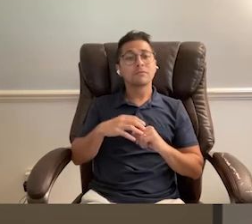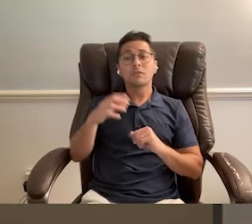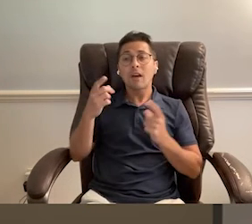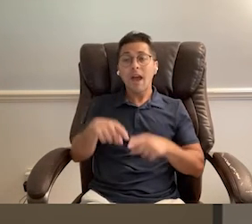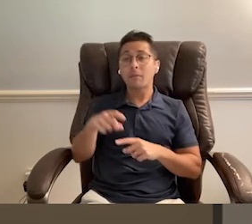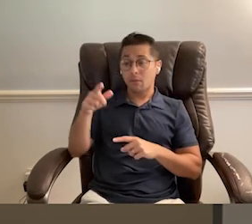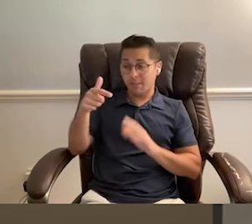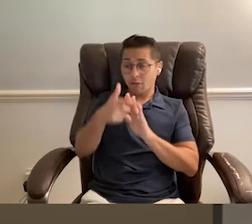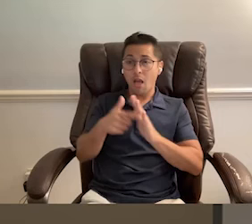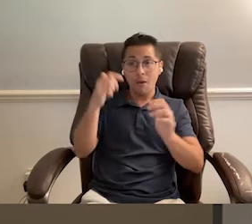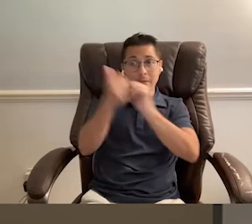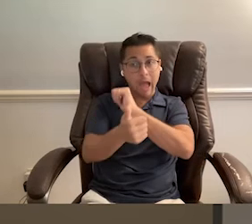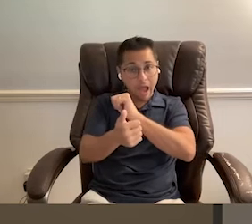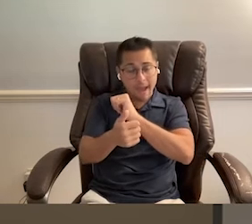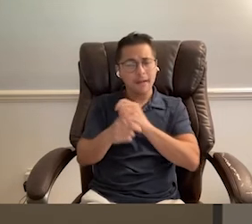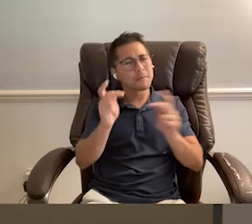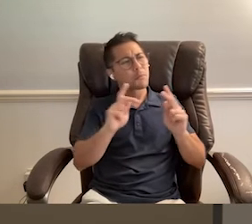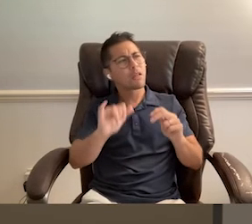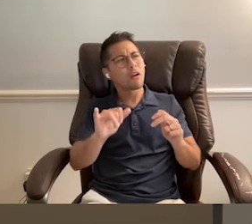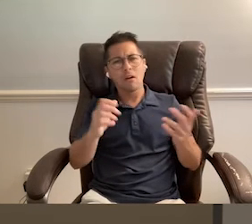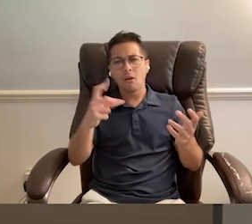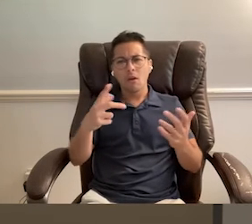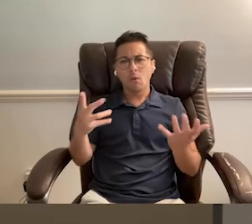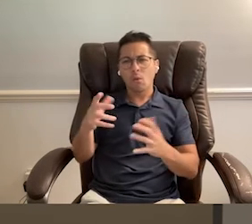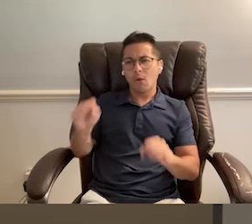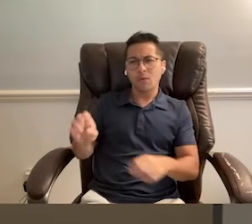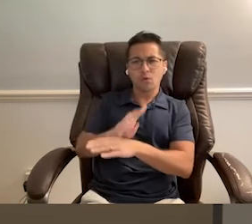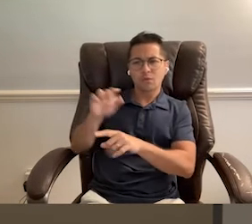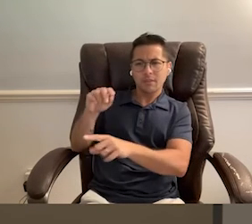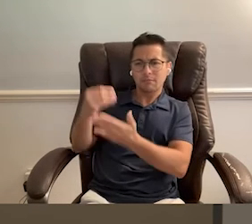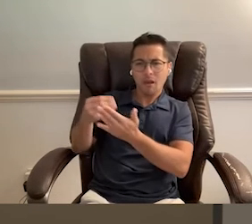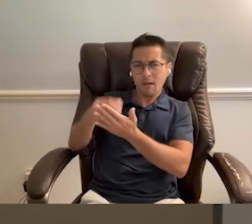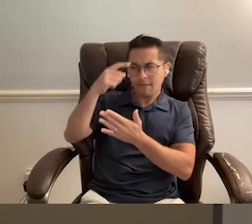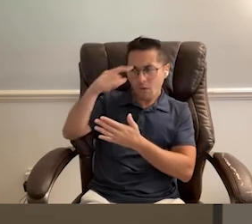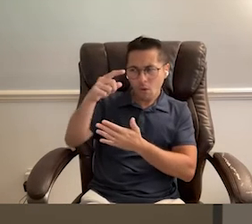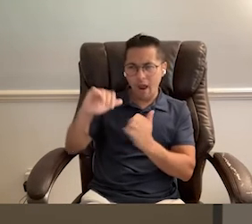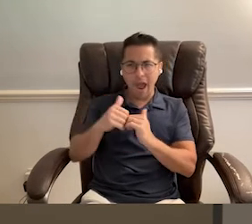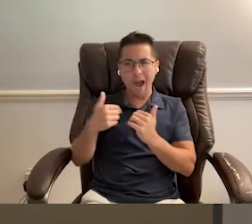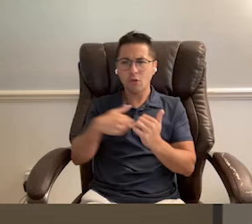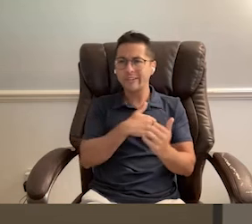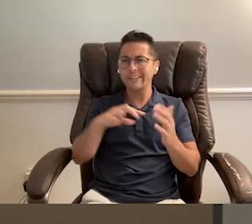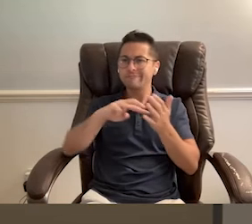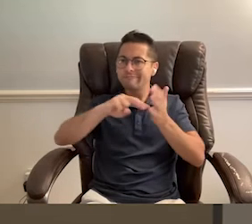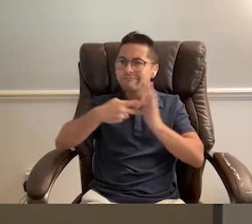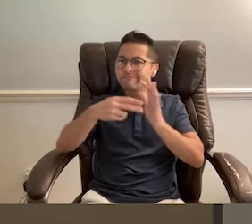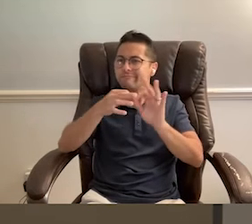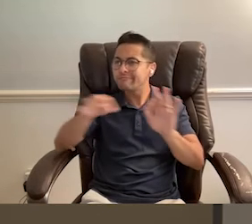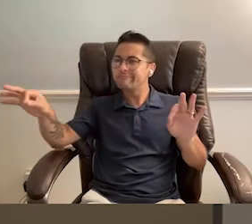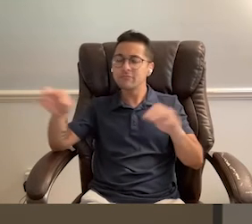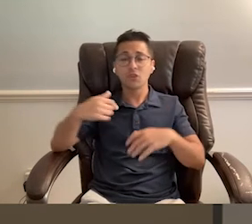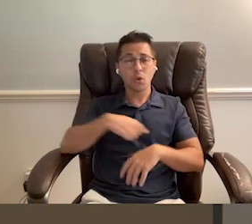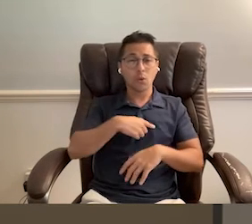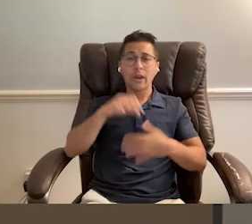like, okay, what can we start using these funds for? How do we define it? And so they came out with 13 very